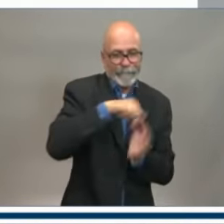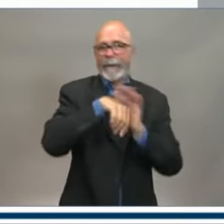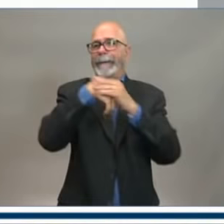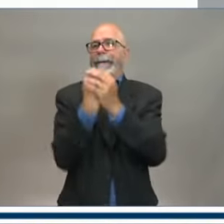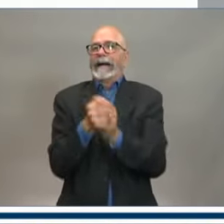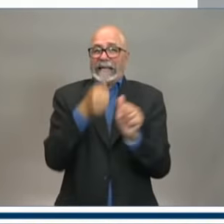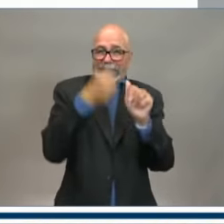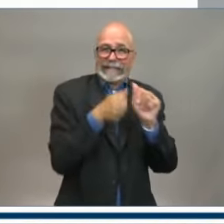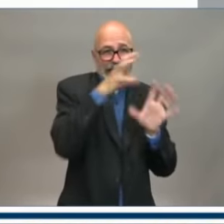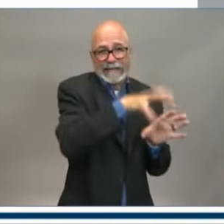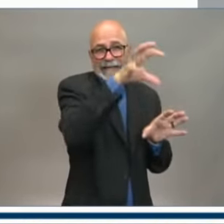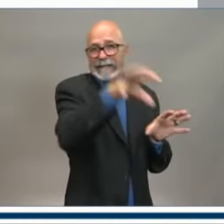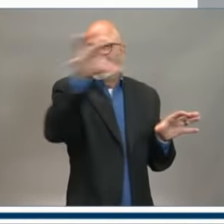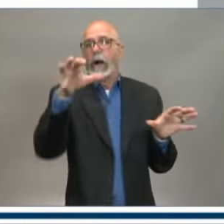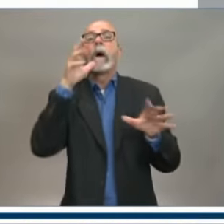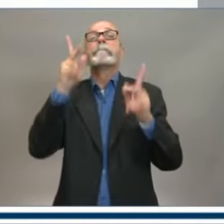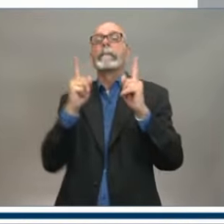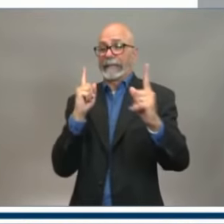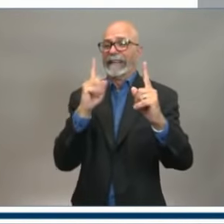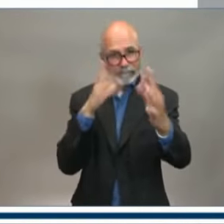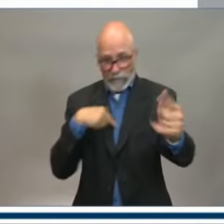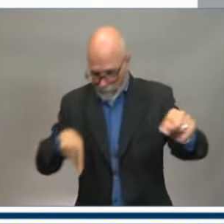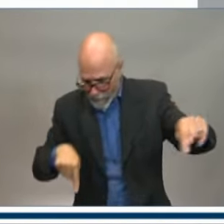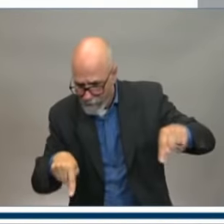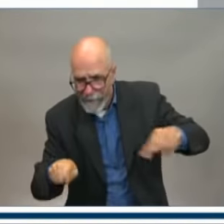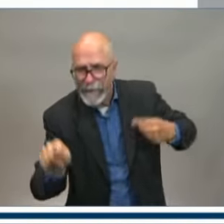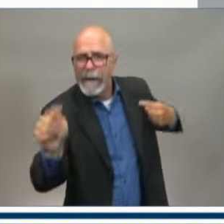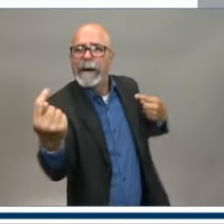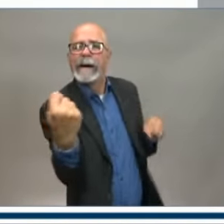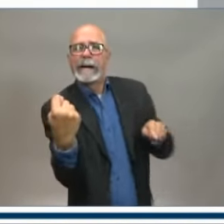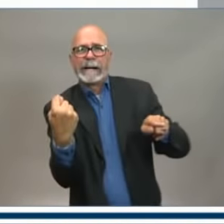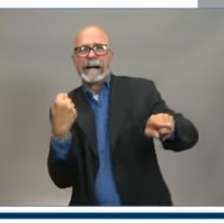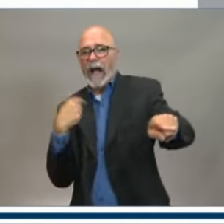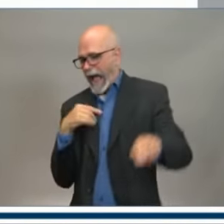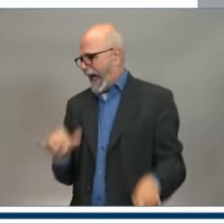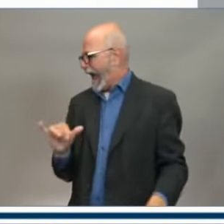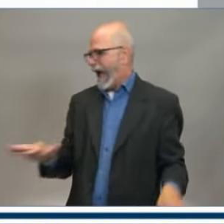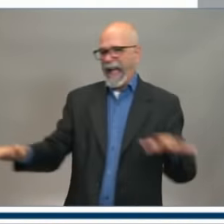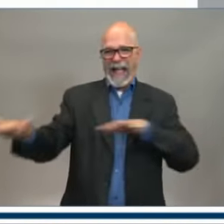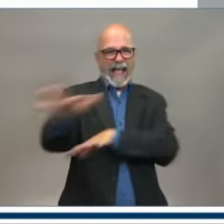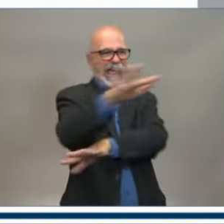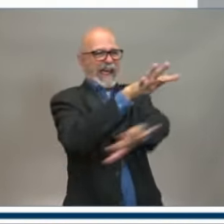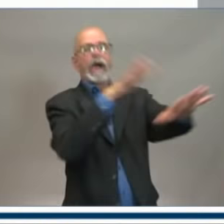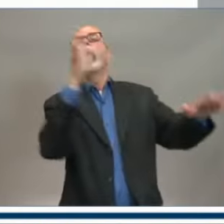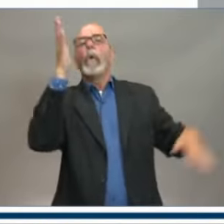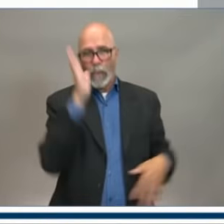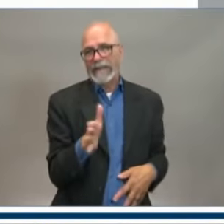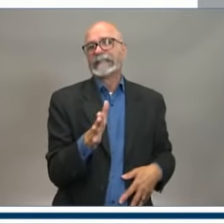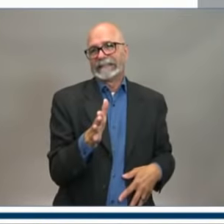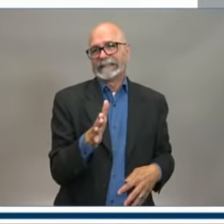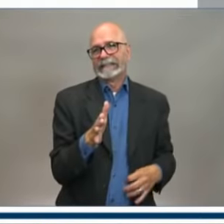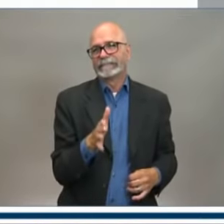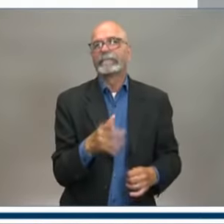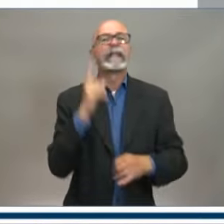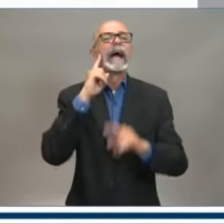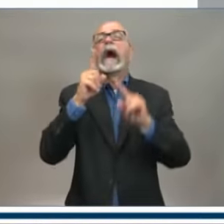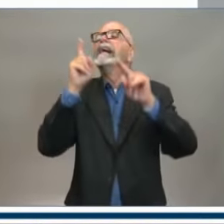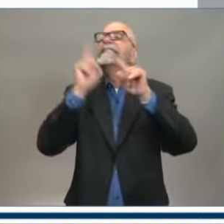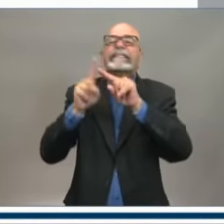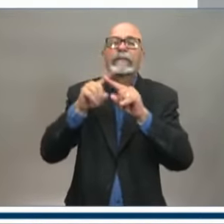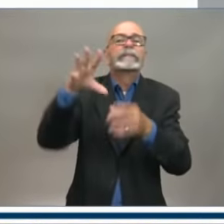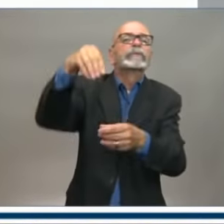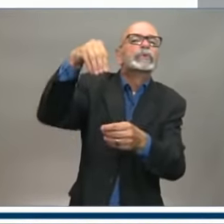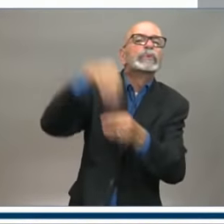around in a restaurant or a bar space, and limitations on the type of activities that can happen in terms